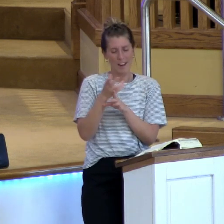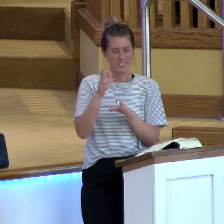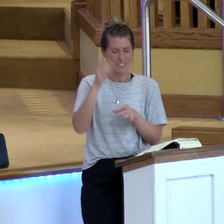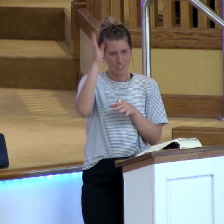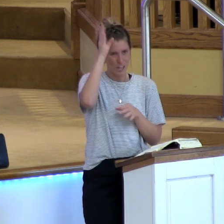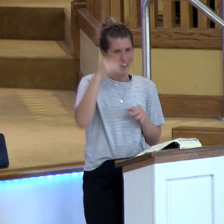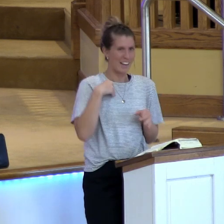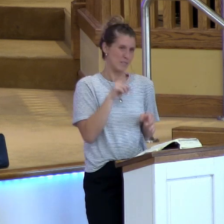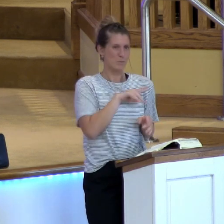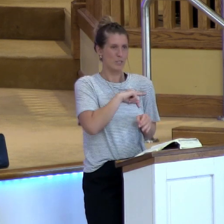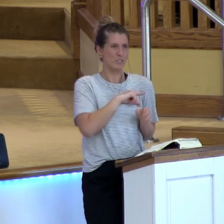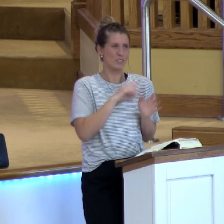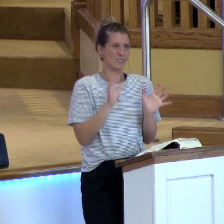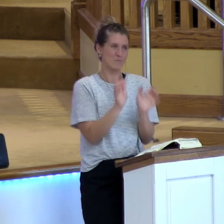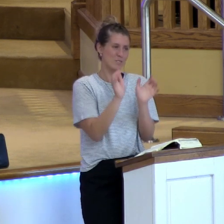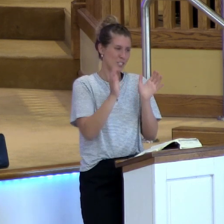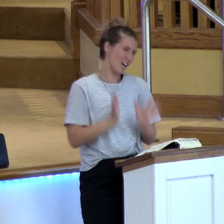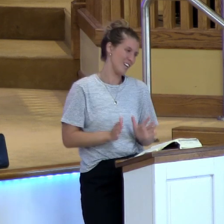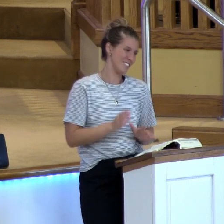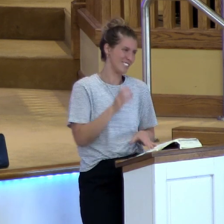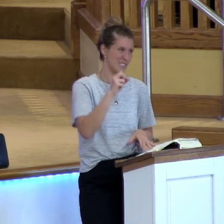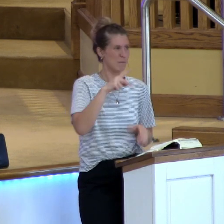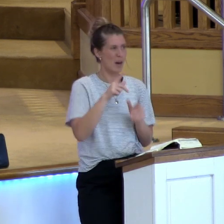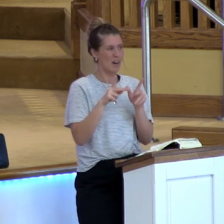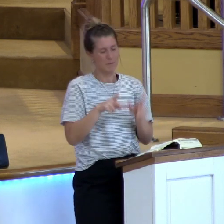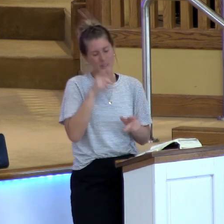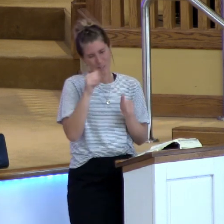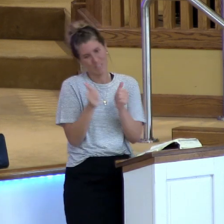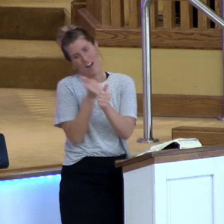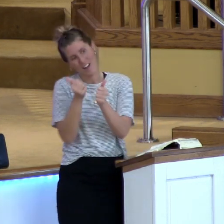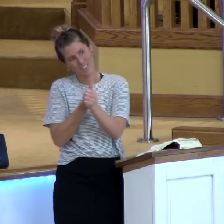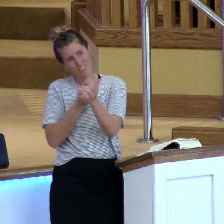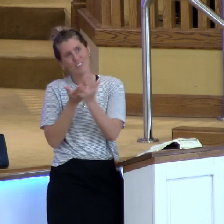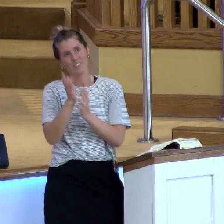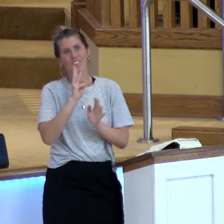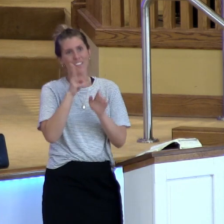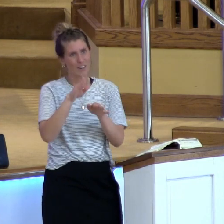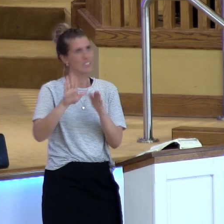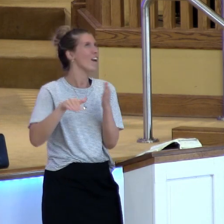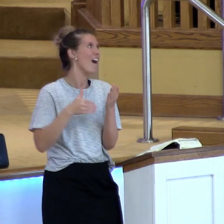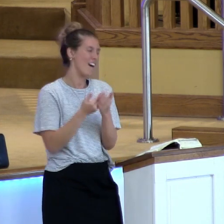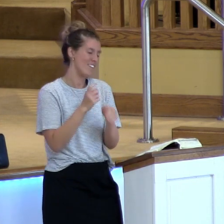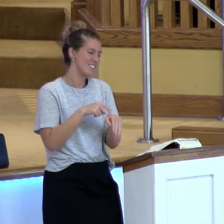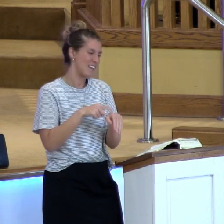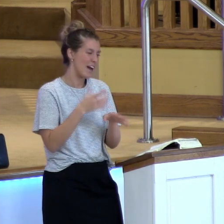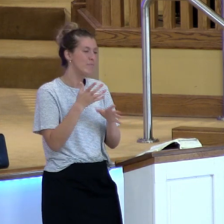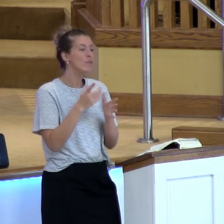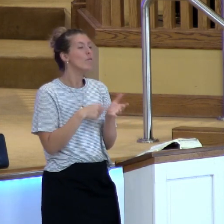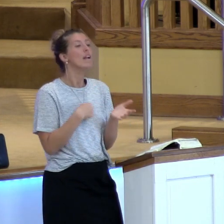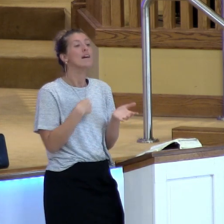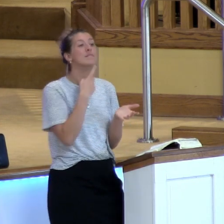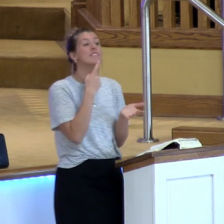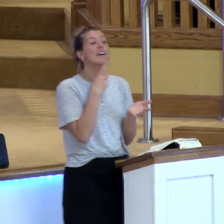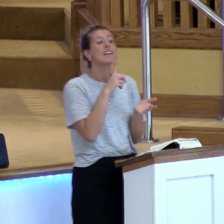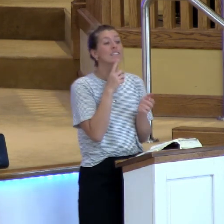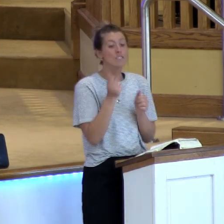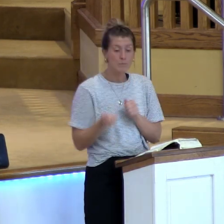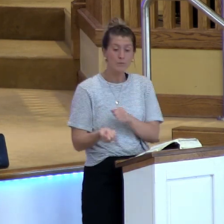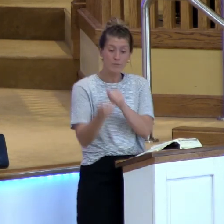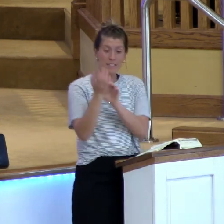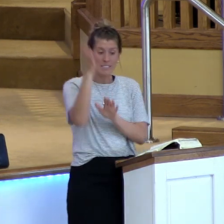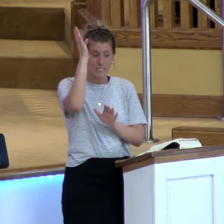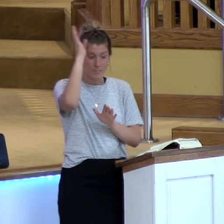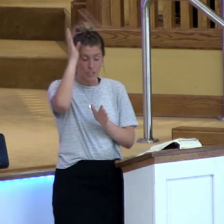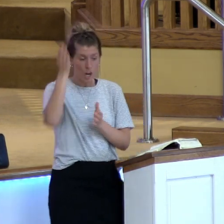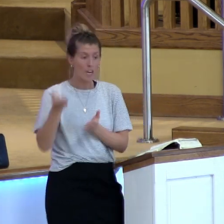personal massage, masseuse, spa person that follows it all through the ocean all the time. In other words, what I'm saying is the presence of a shark almost always